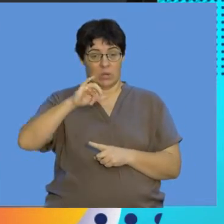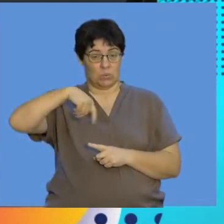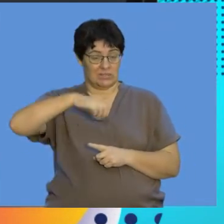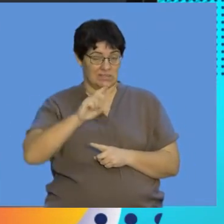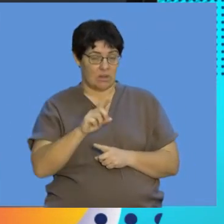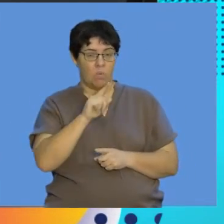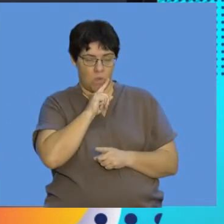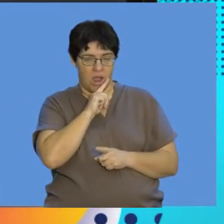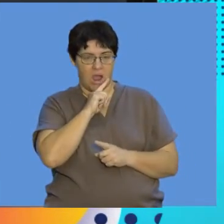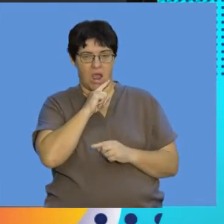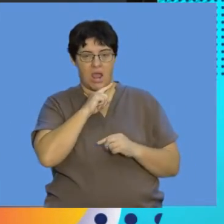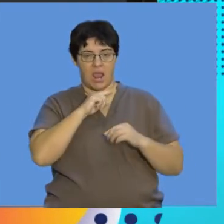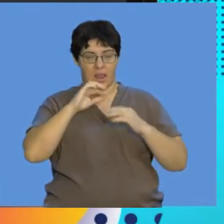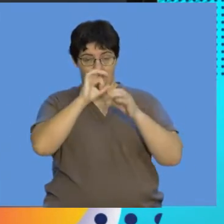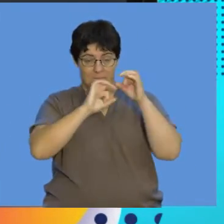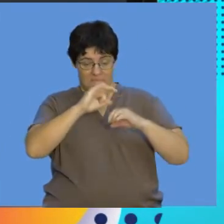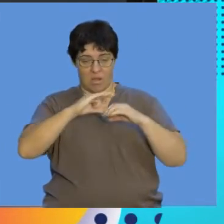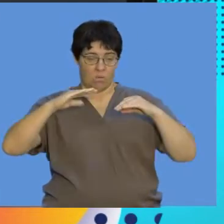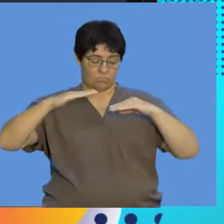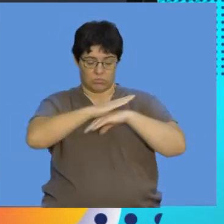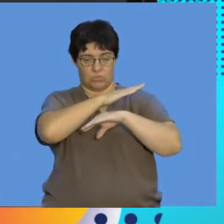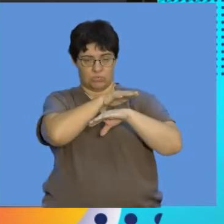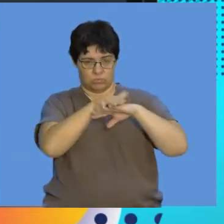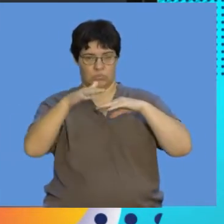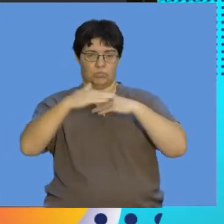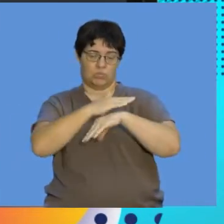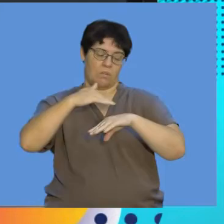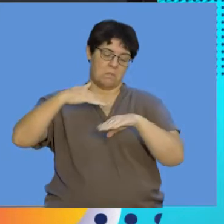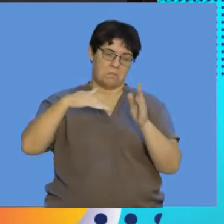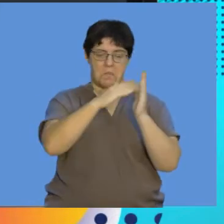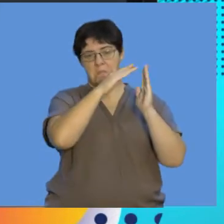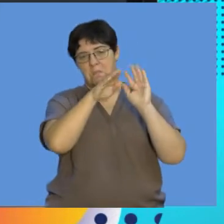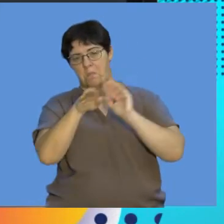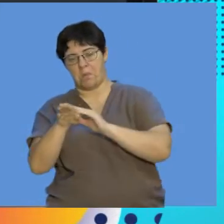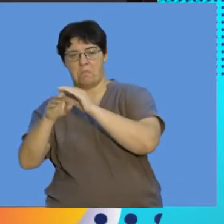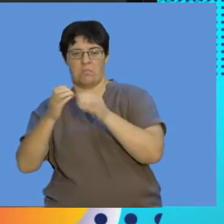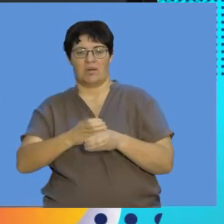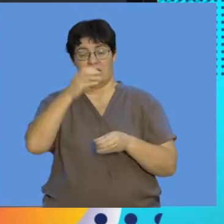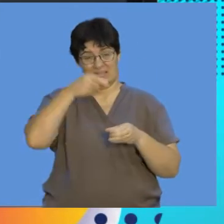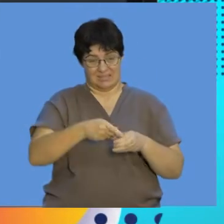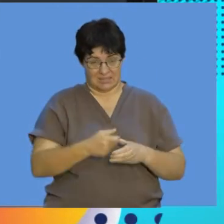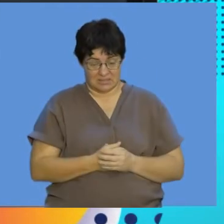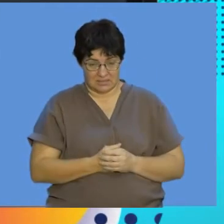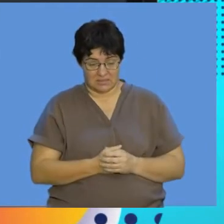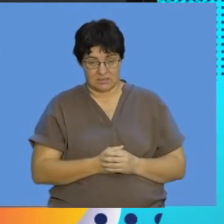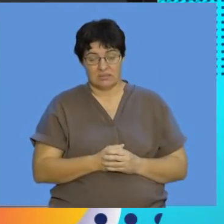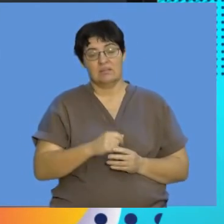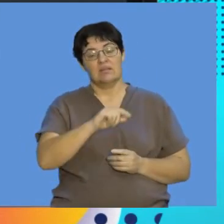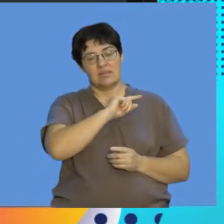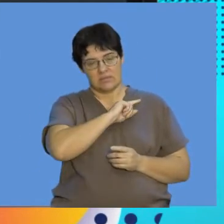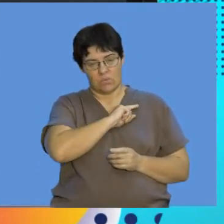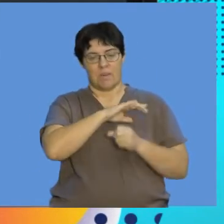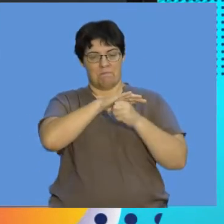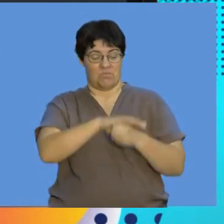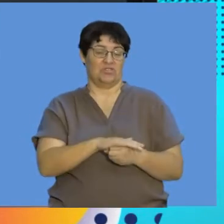particles colliding with each other and the walls of the container. So that's why, pressure in a liquid